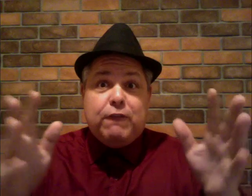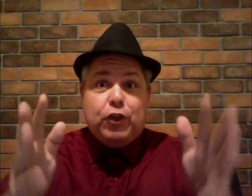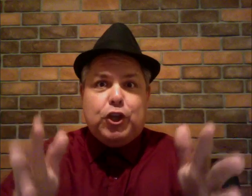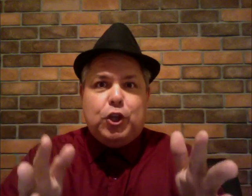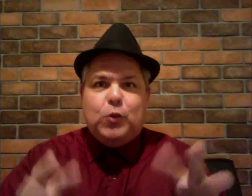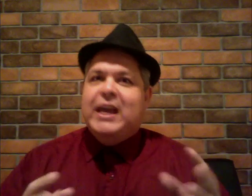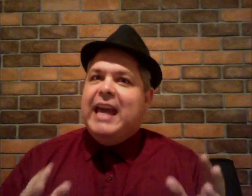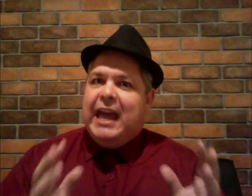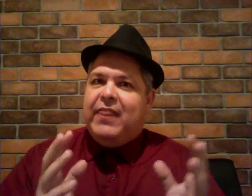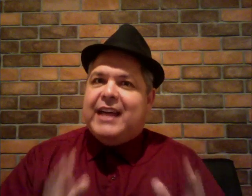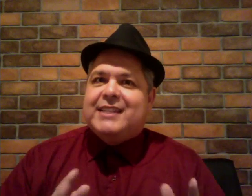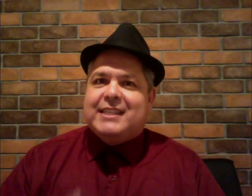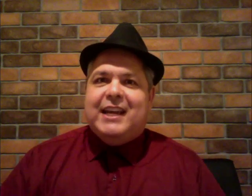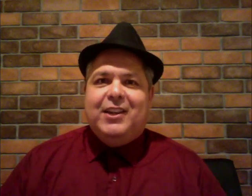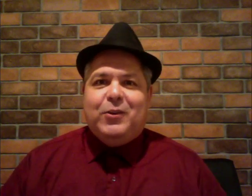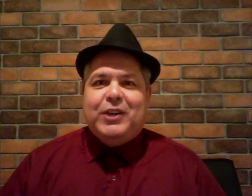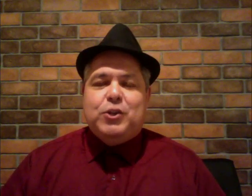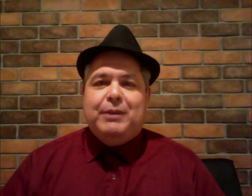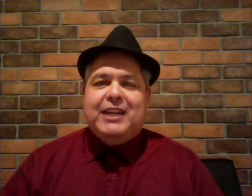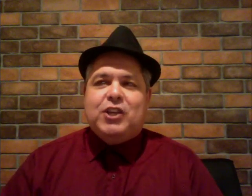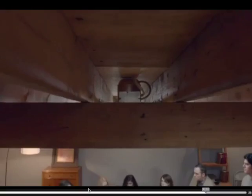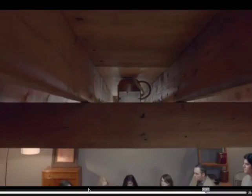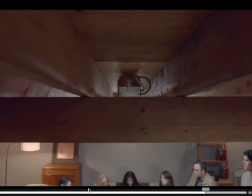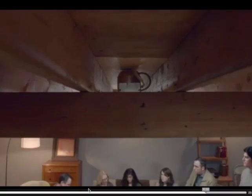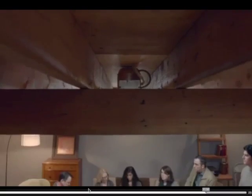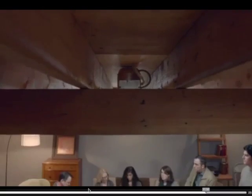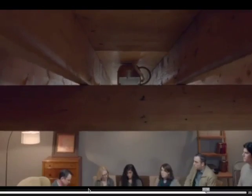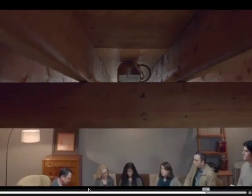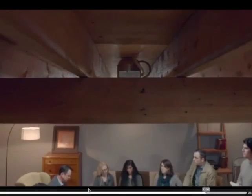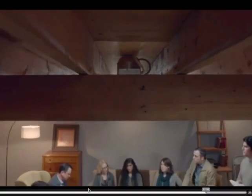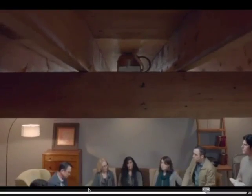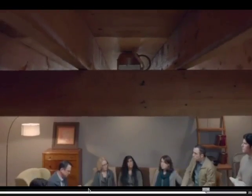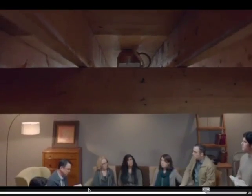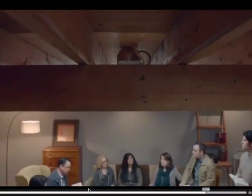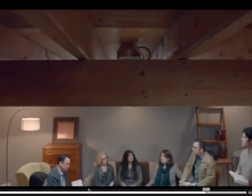They're looking for you, and that's the sign of the Great Tribulation.